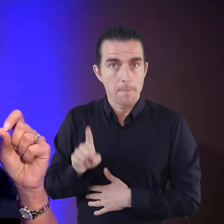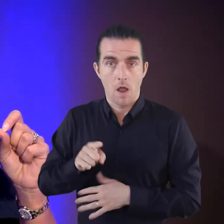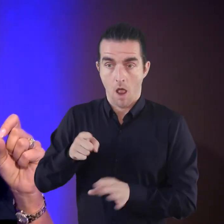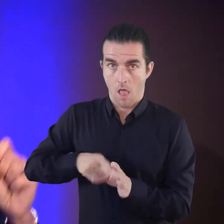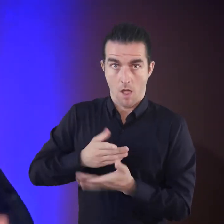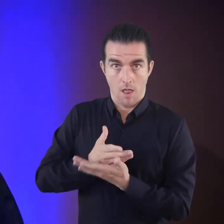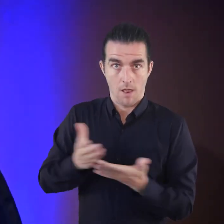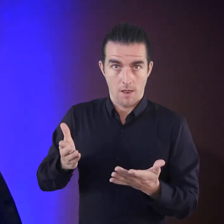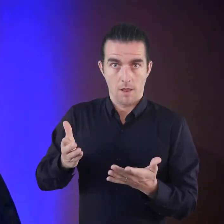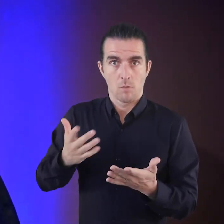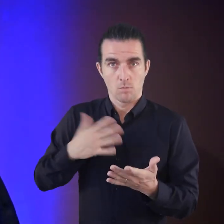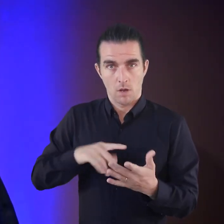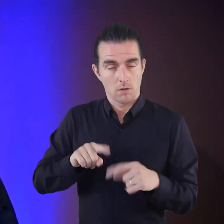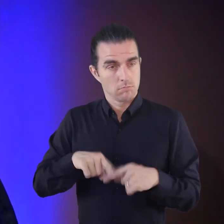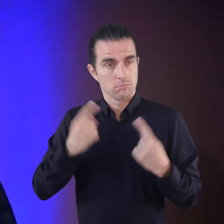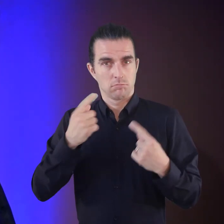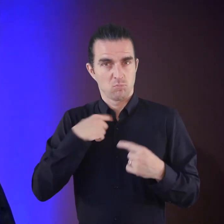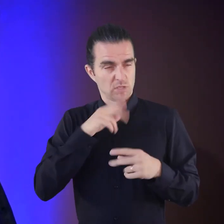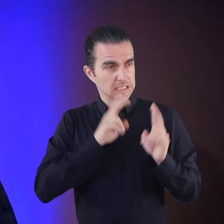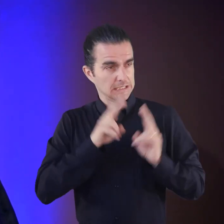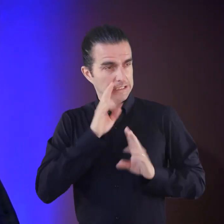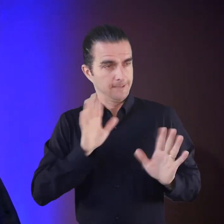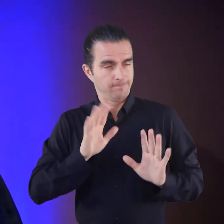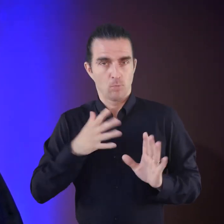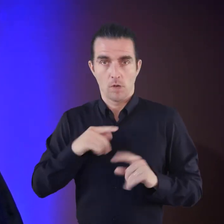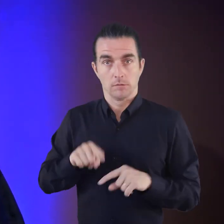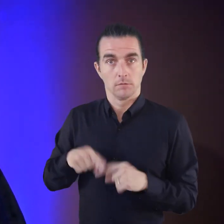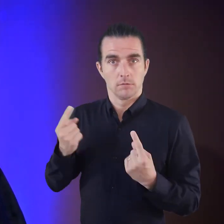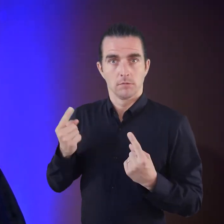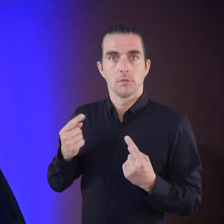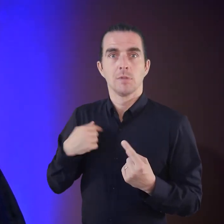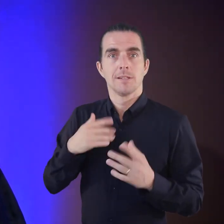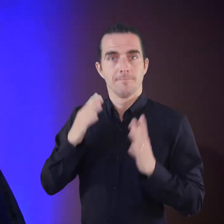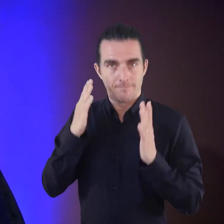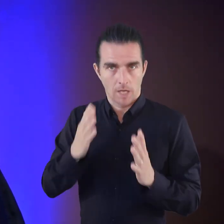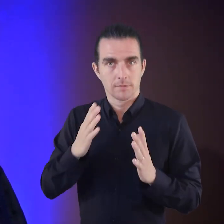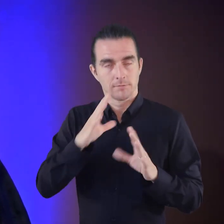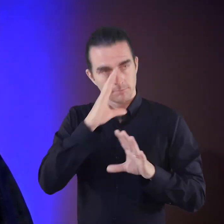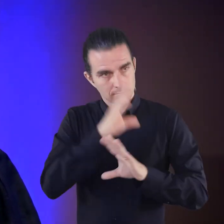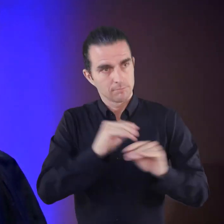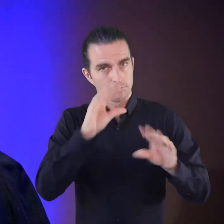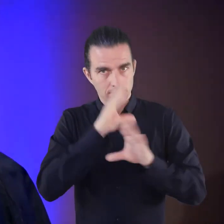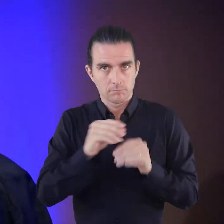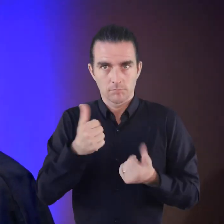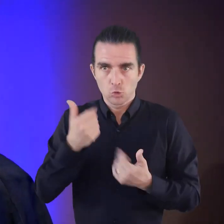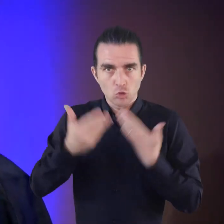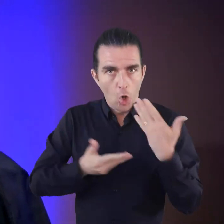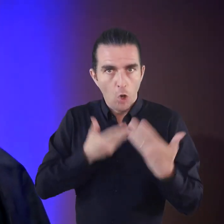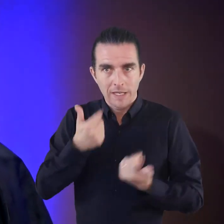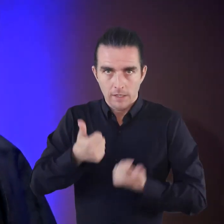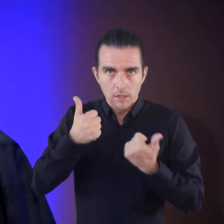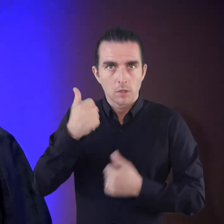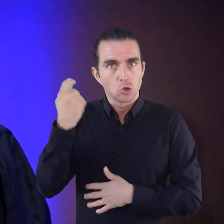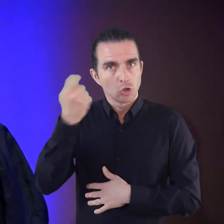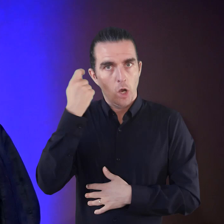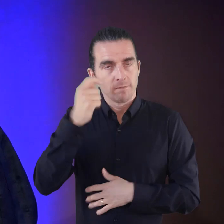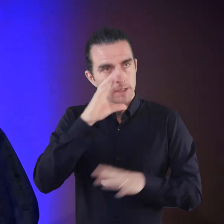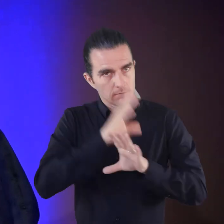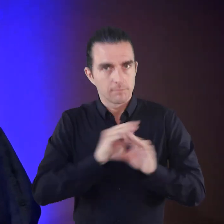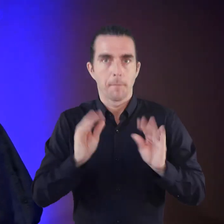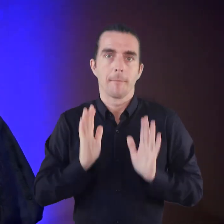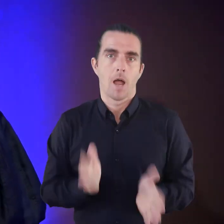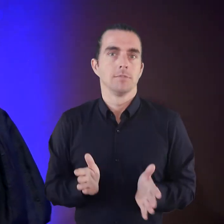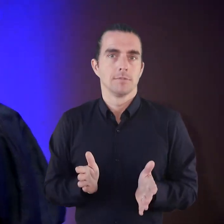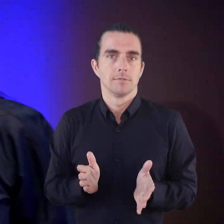today, we need to tell the stories of their successes. We need to let the alternative voice be